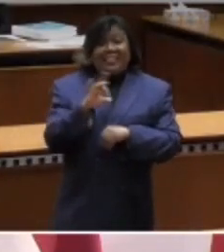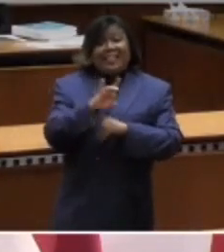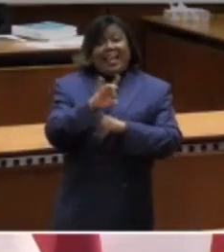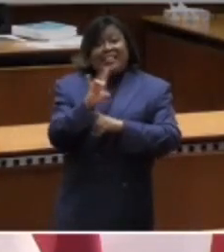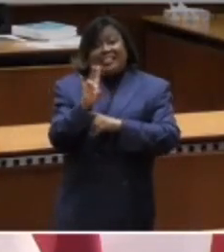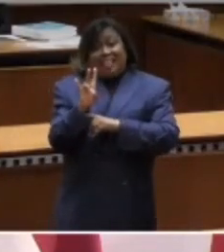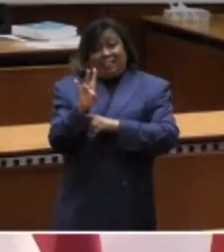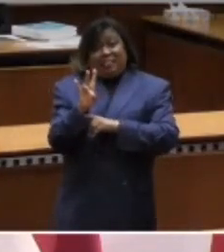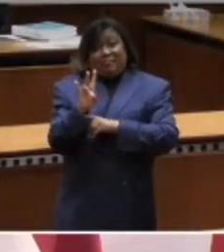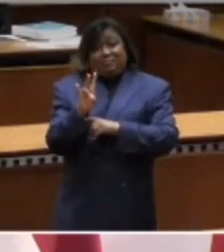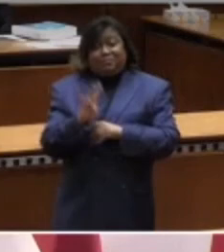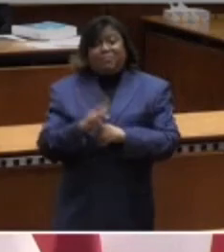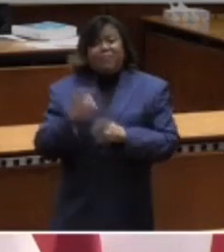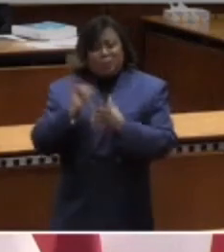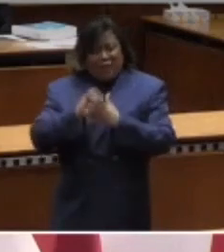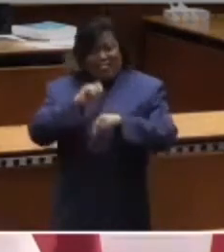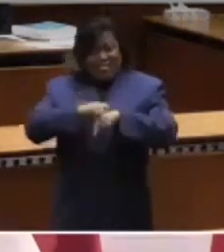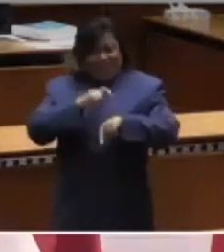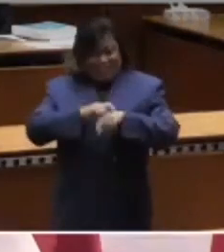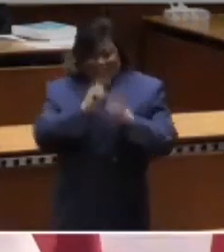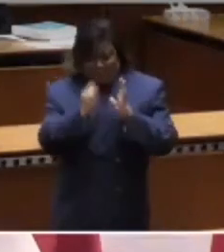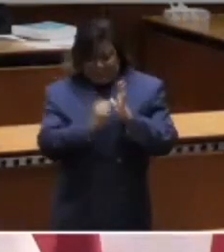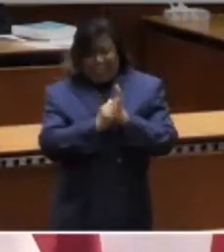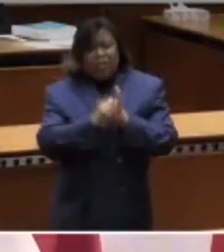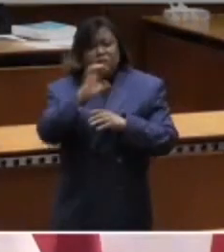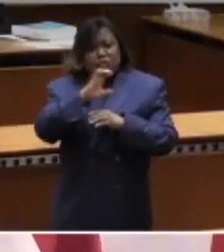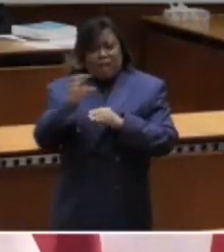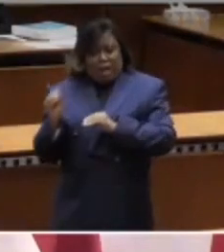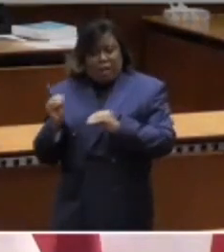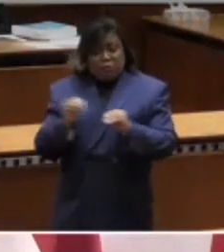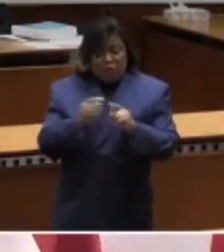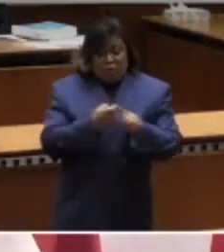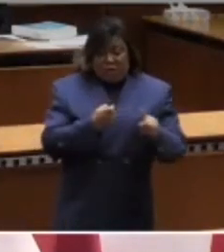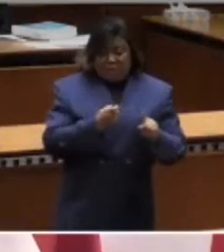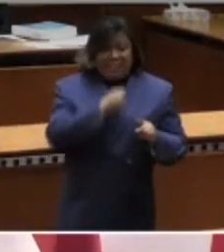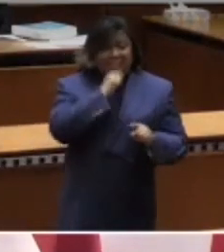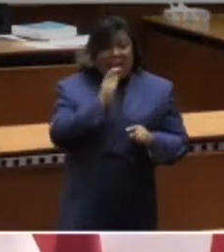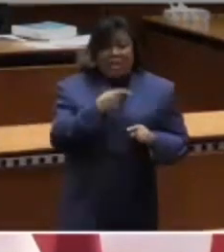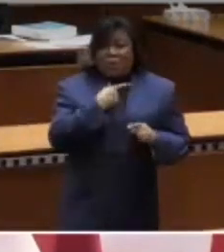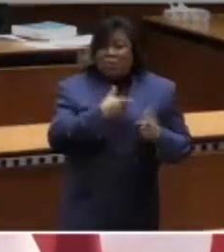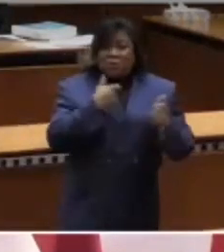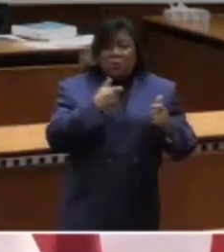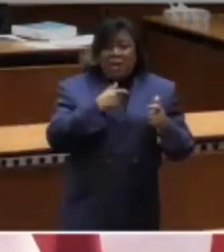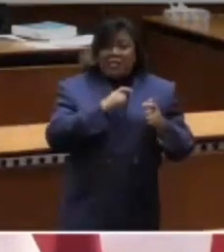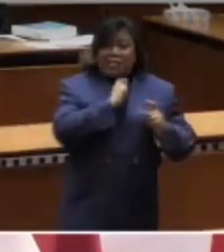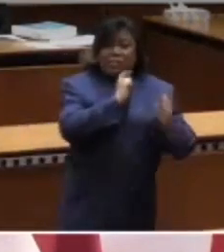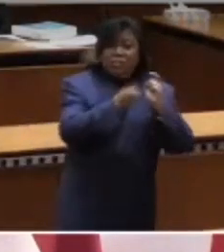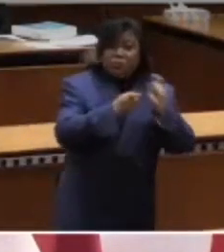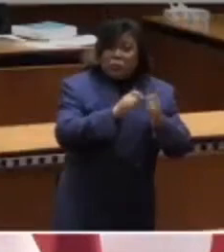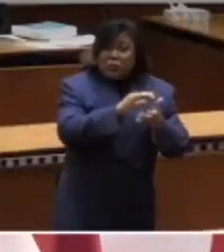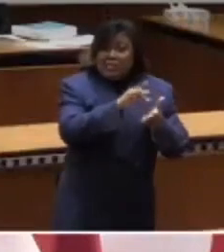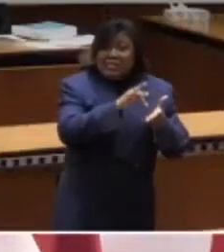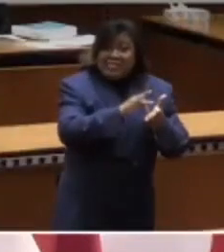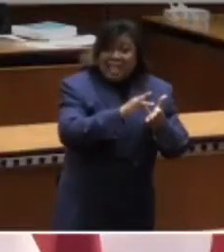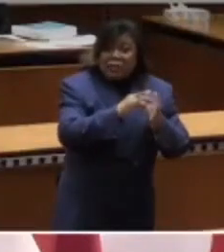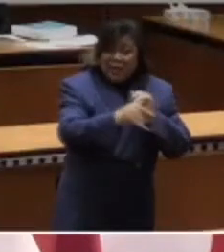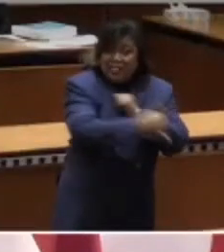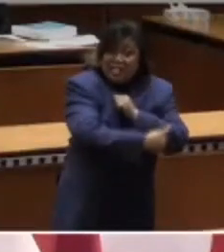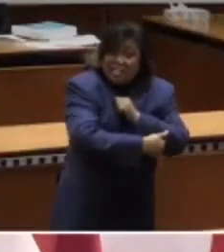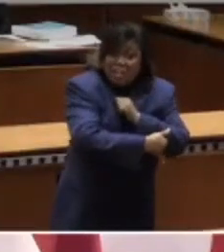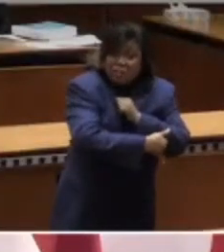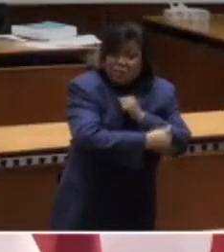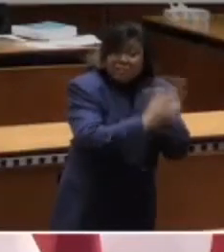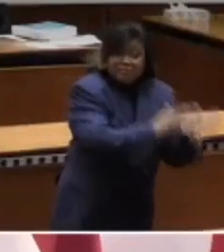1887. It was in that time Chicago moved from being not just the greatest distribution center in the